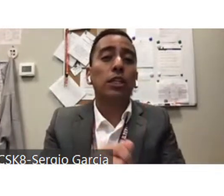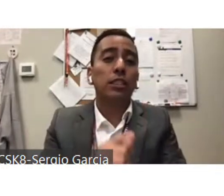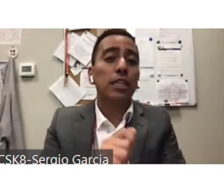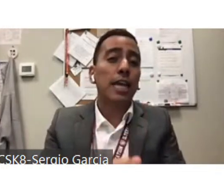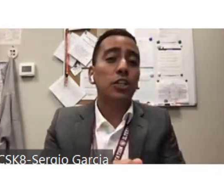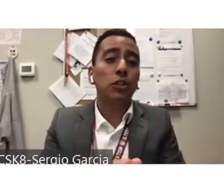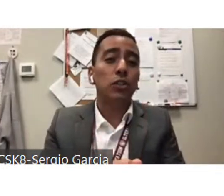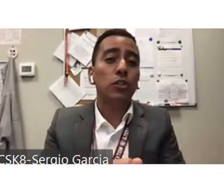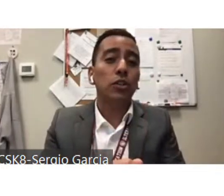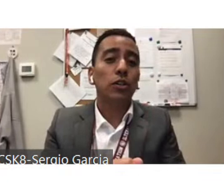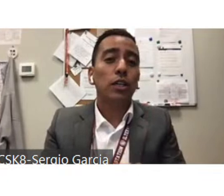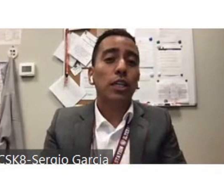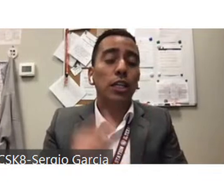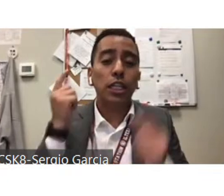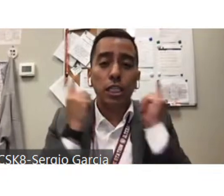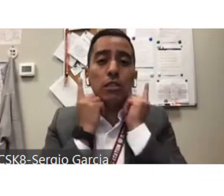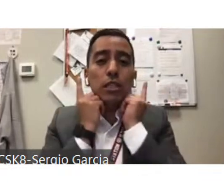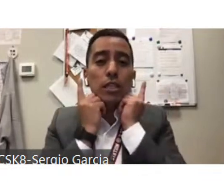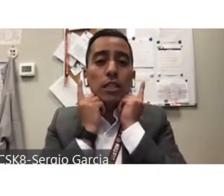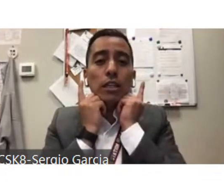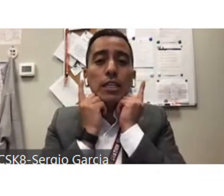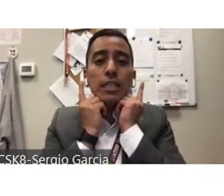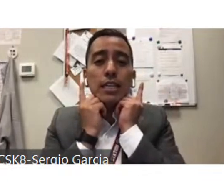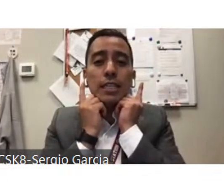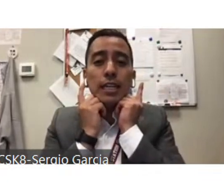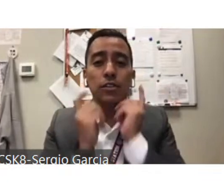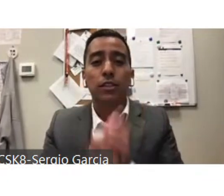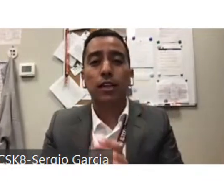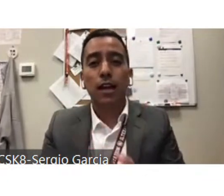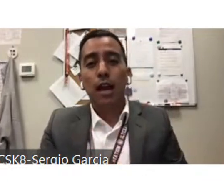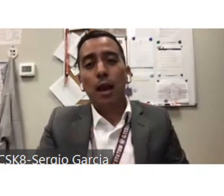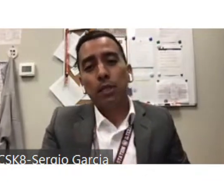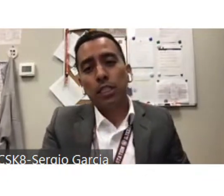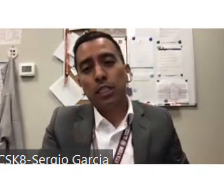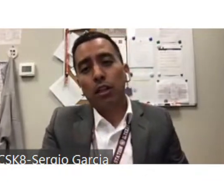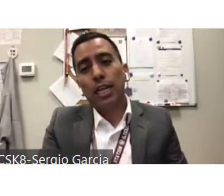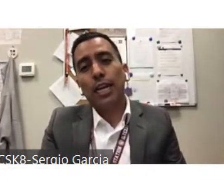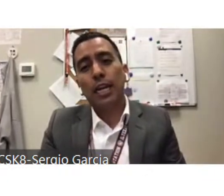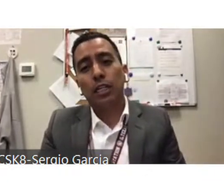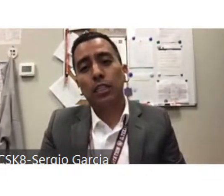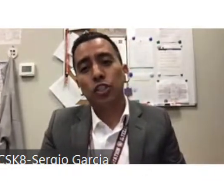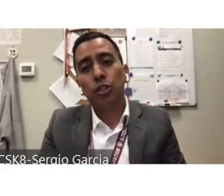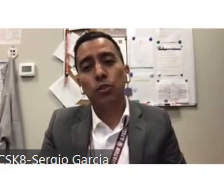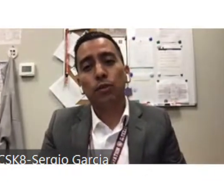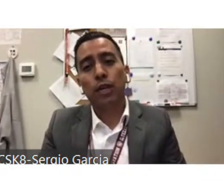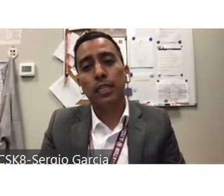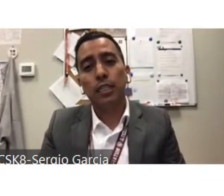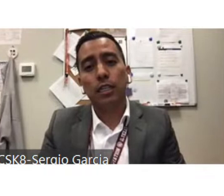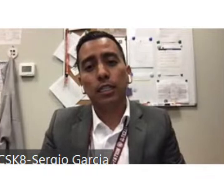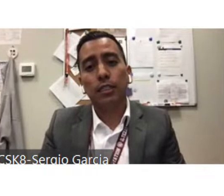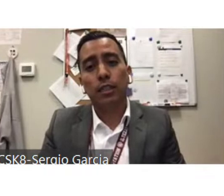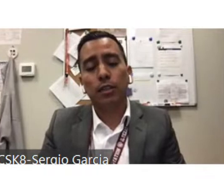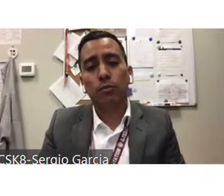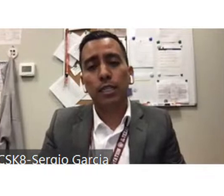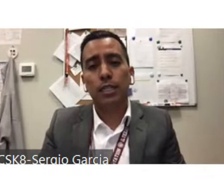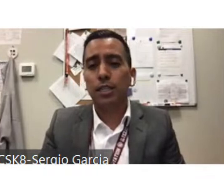Those are dictations. They're using their listening skills. But this young lady here, she was writing on a writing